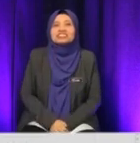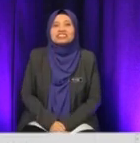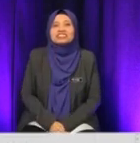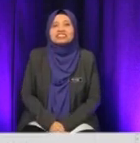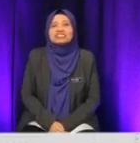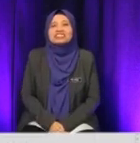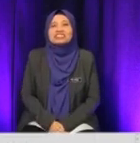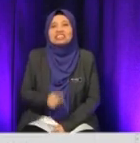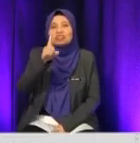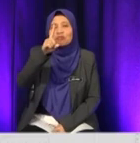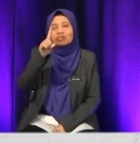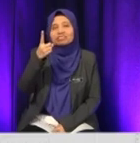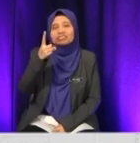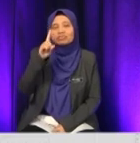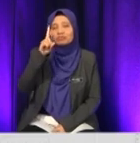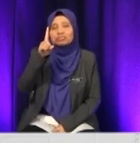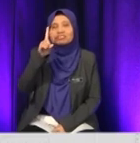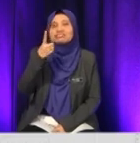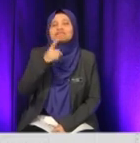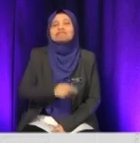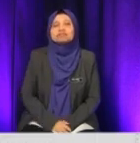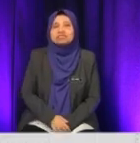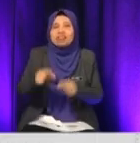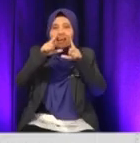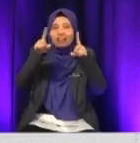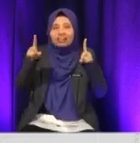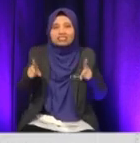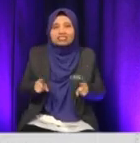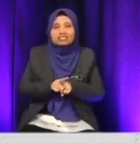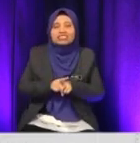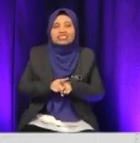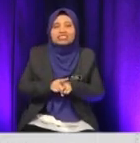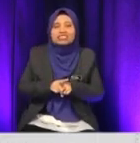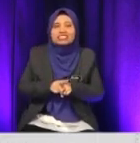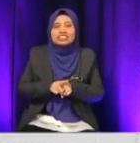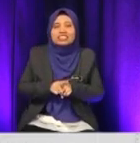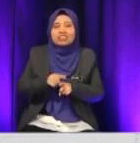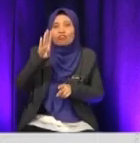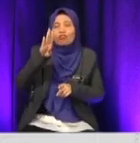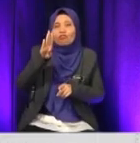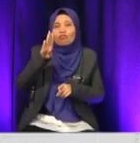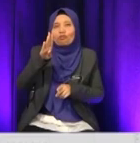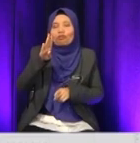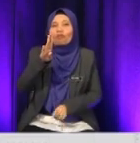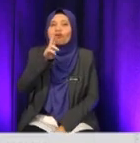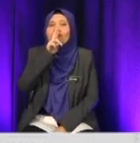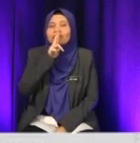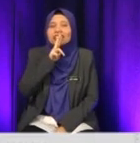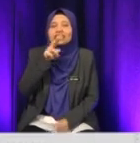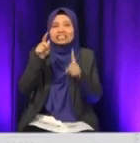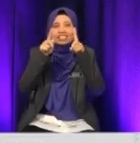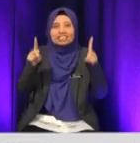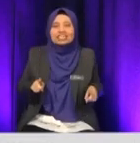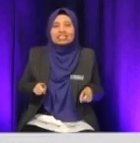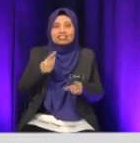only need to show one card, Isma. Okay, so four red cards. Interesting. So what do you think? Is that the